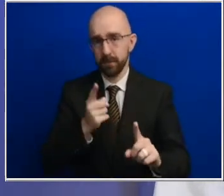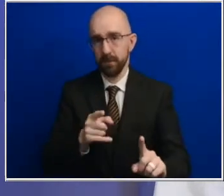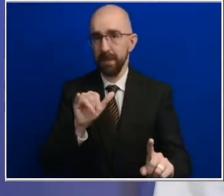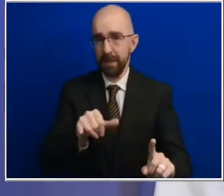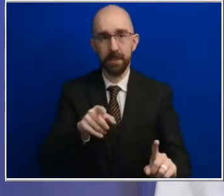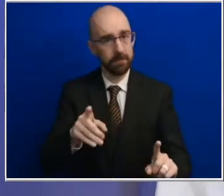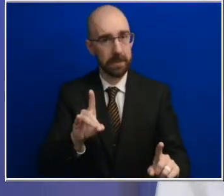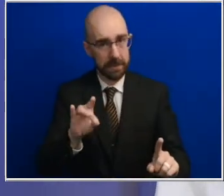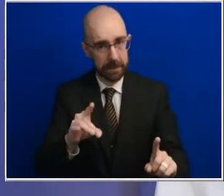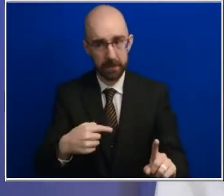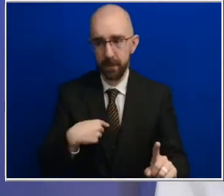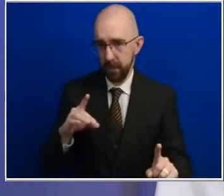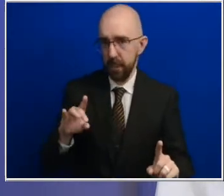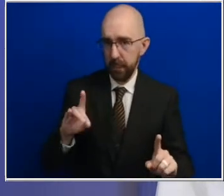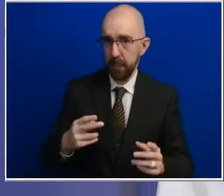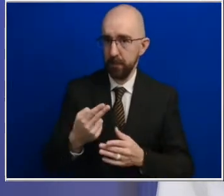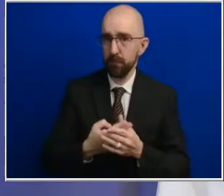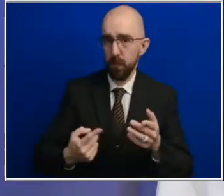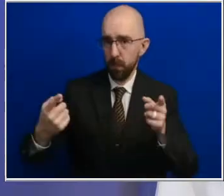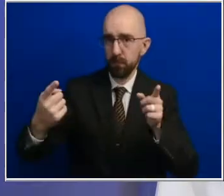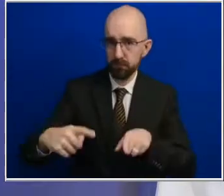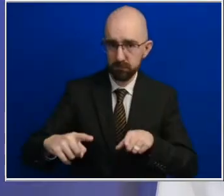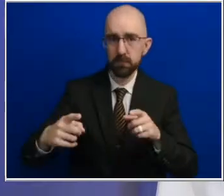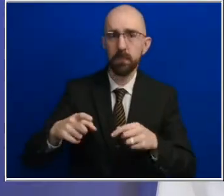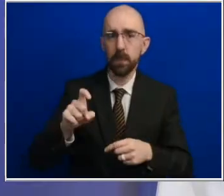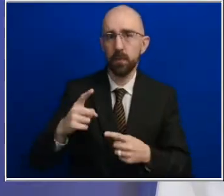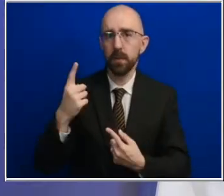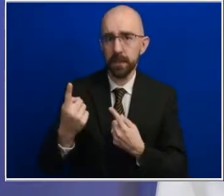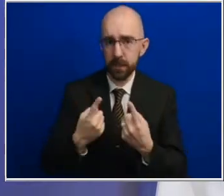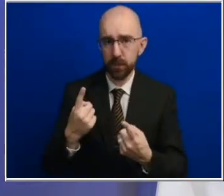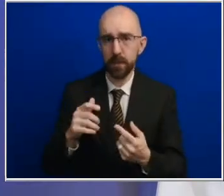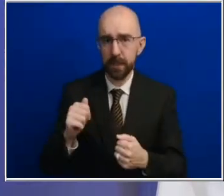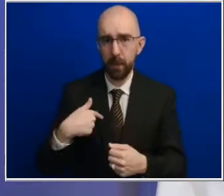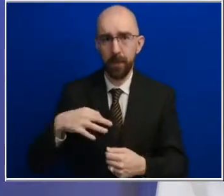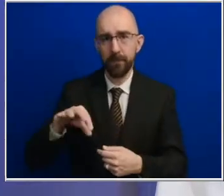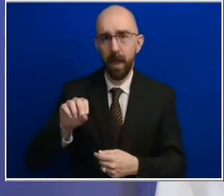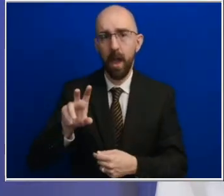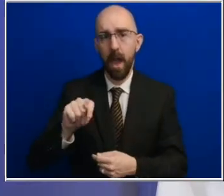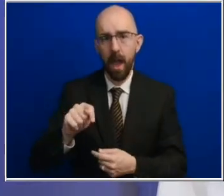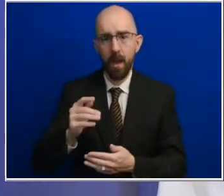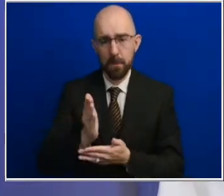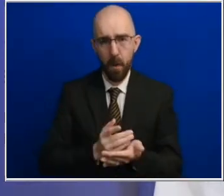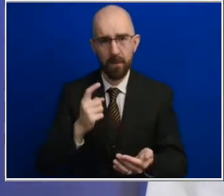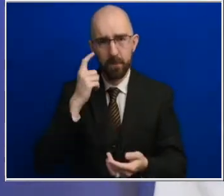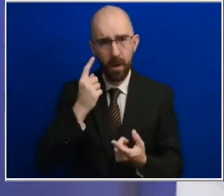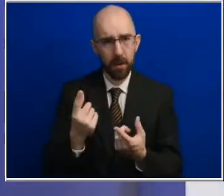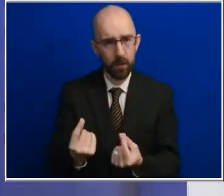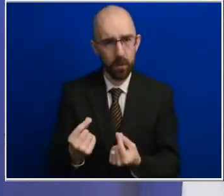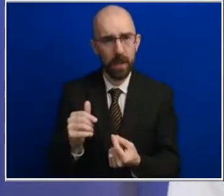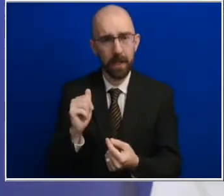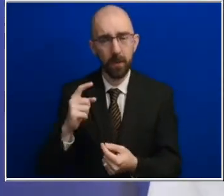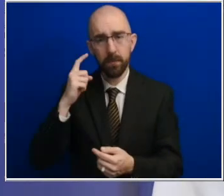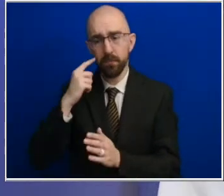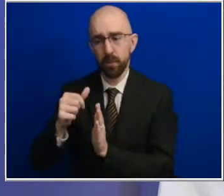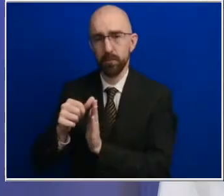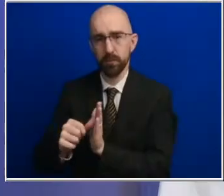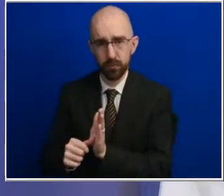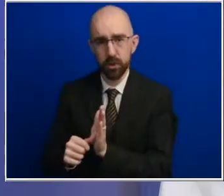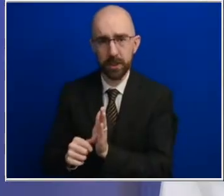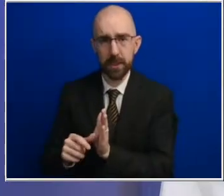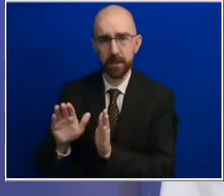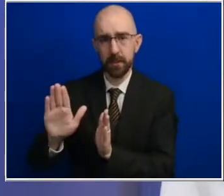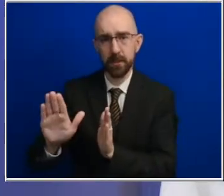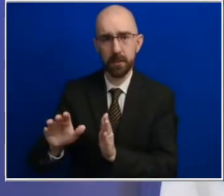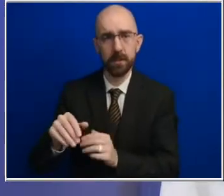did, we ought to think about, can we find out what part of the brain's doing this, and then can we get one of our neurosurgeons, his neurosurgeon was Dr. Camerata, our